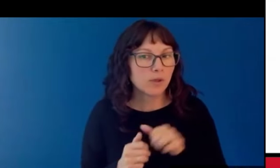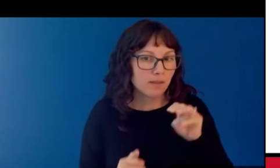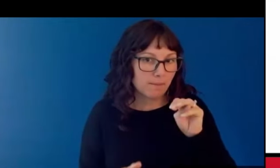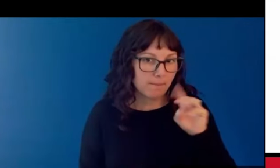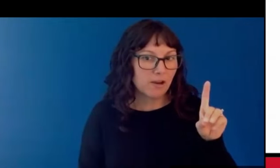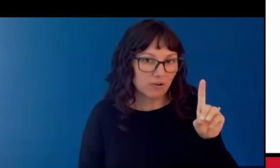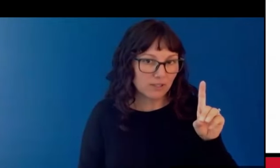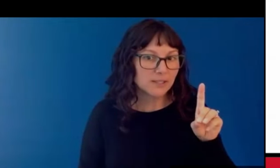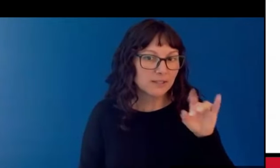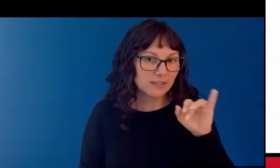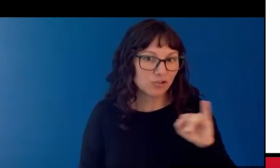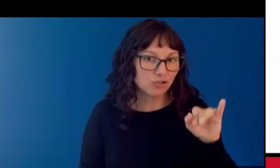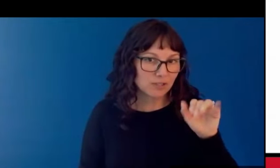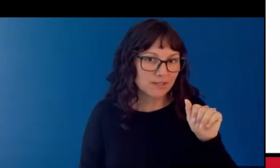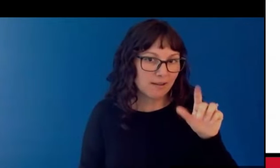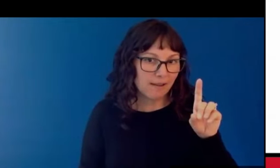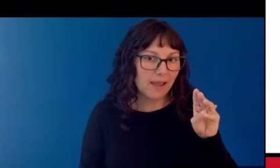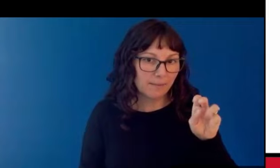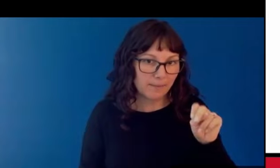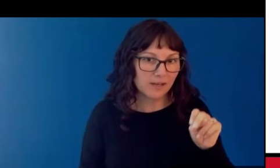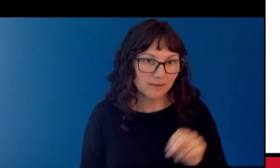Insurance Administration.